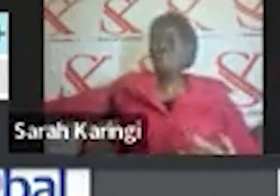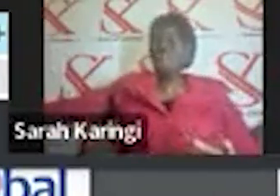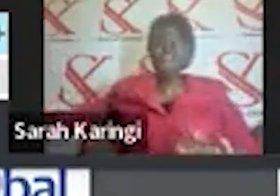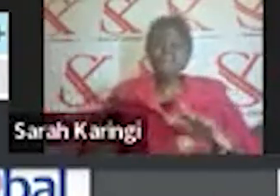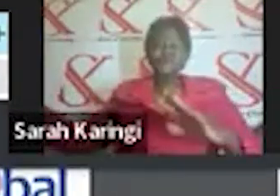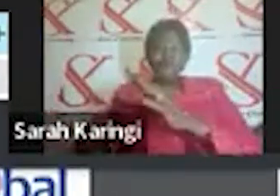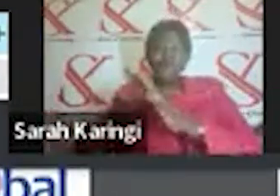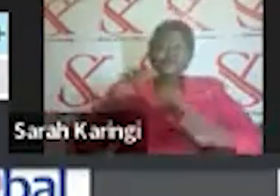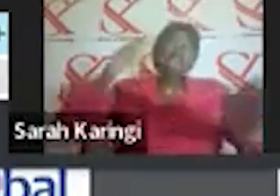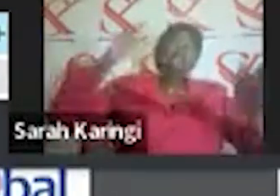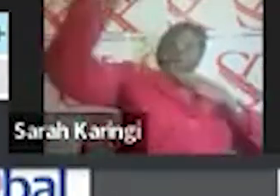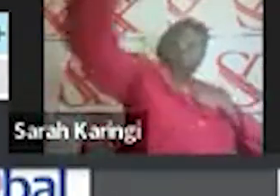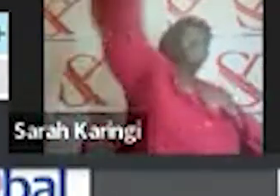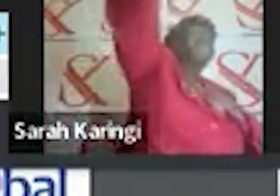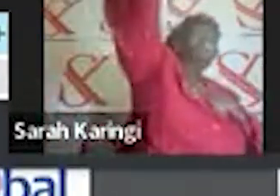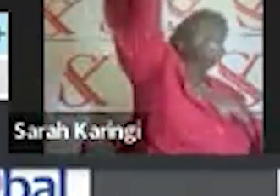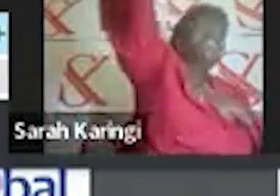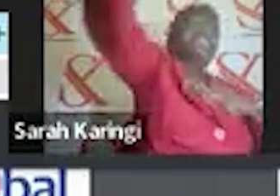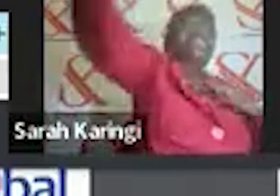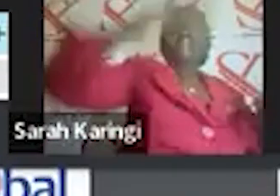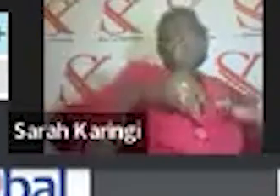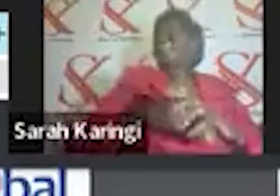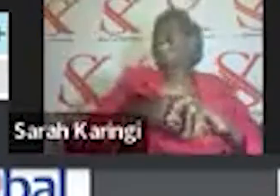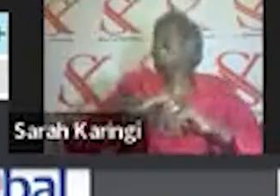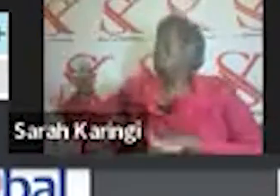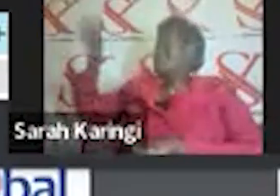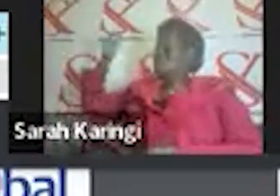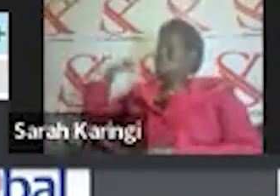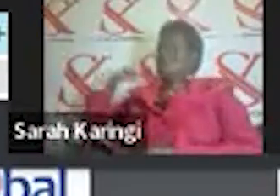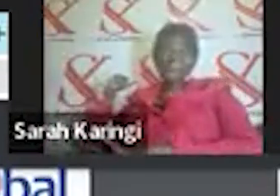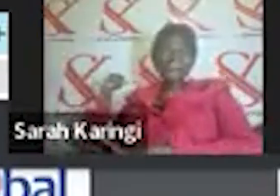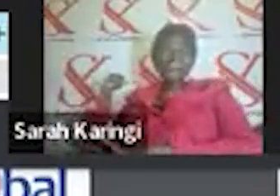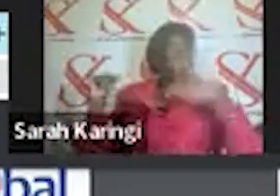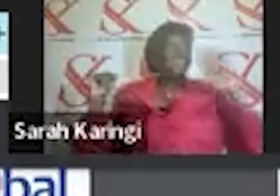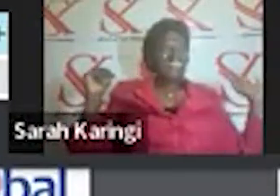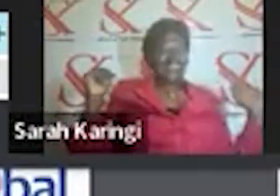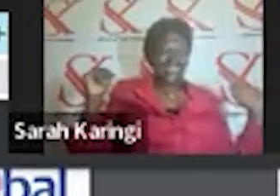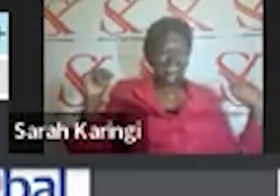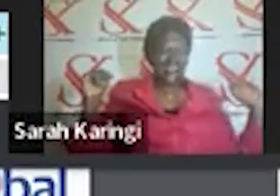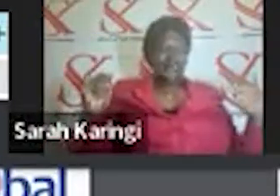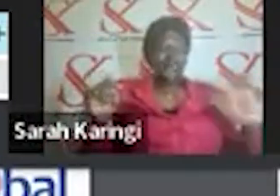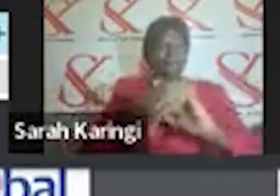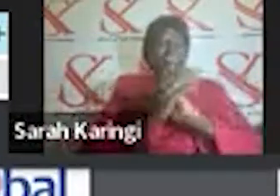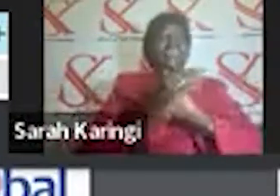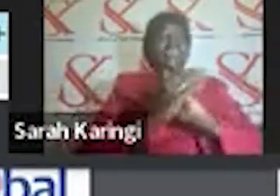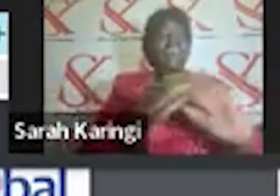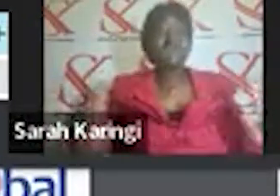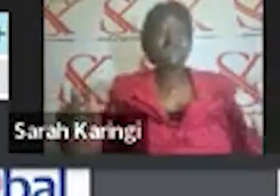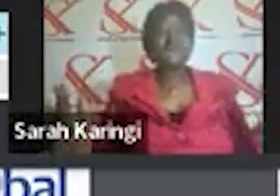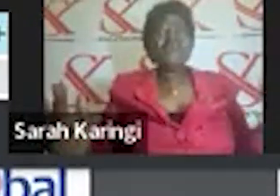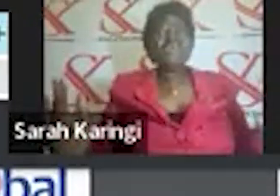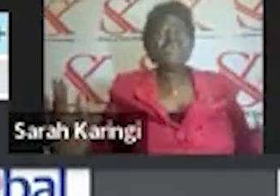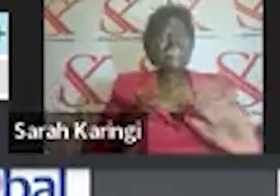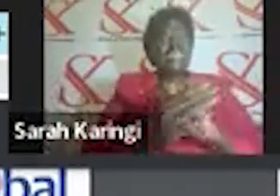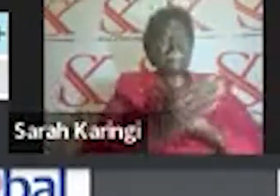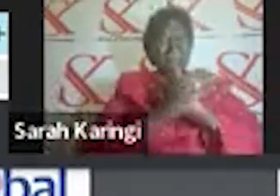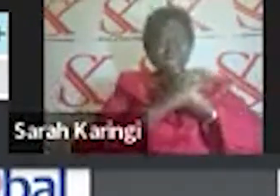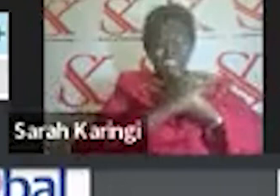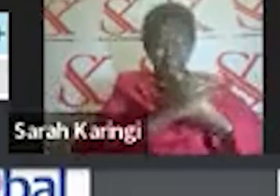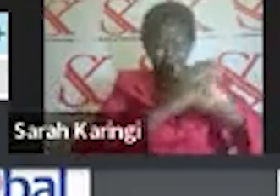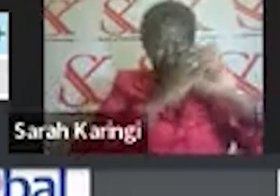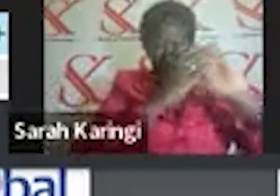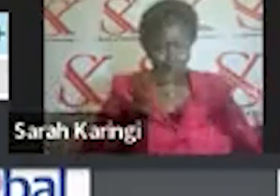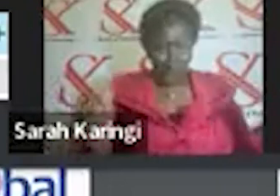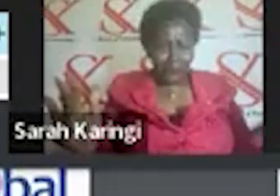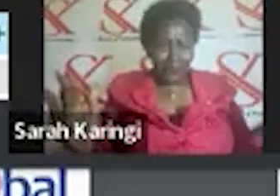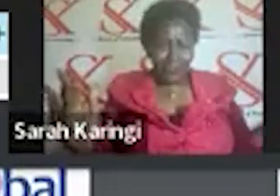it's networking. When you look forward, Sarah is networking. You look behind, Sarah is there. Because I love people and I love